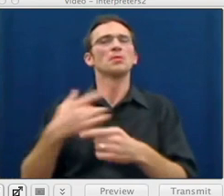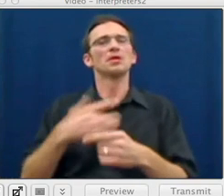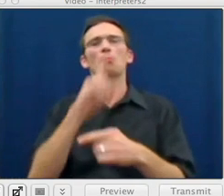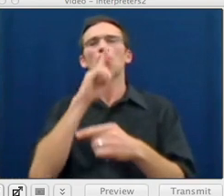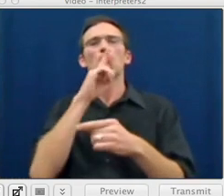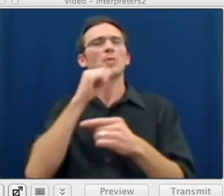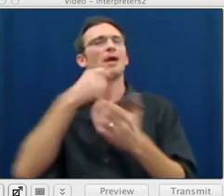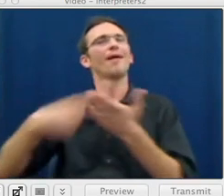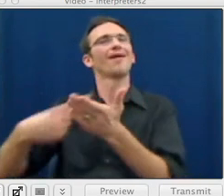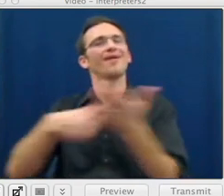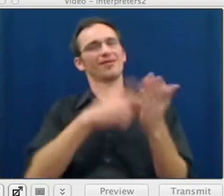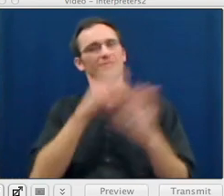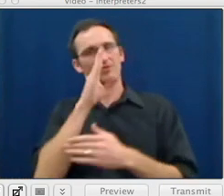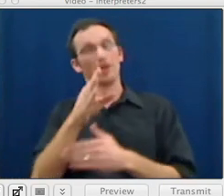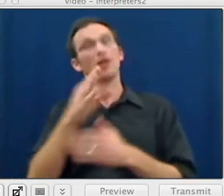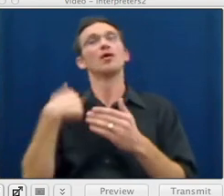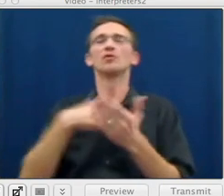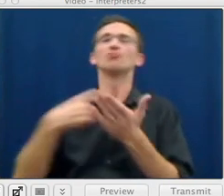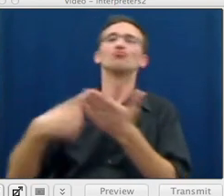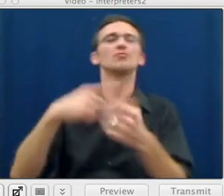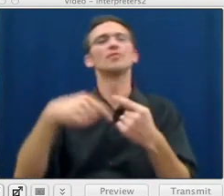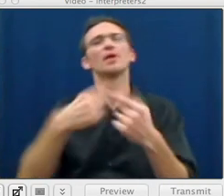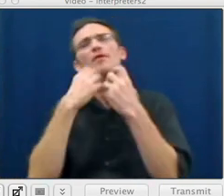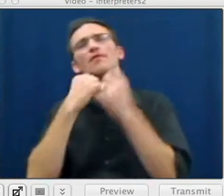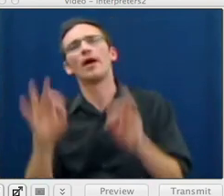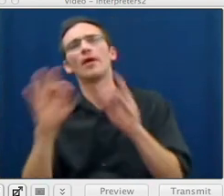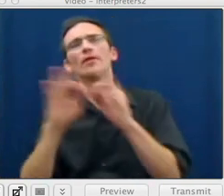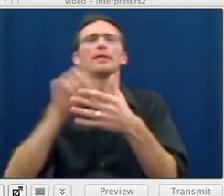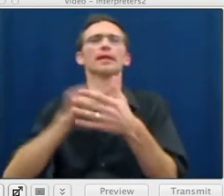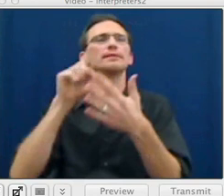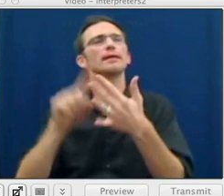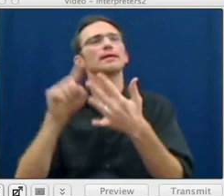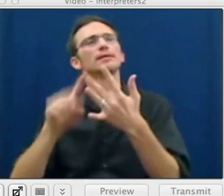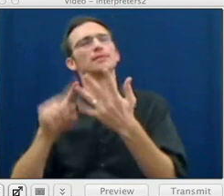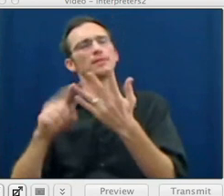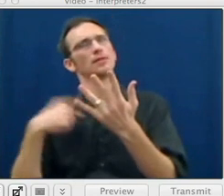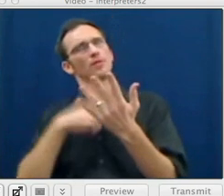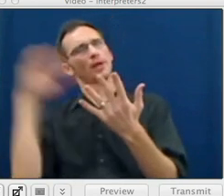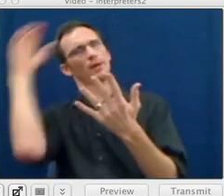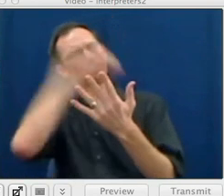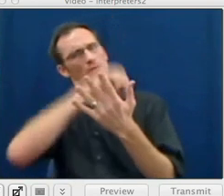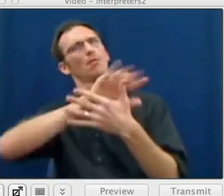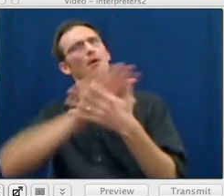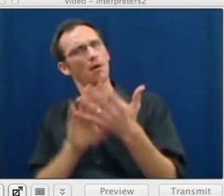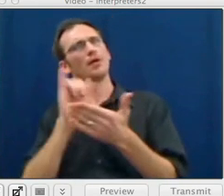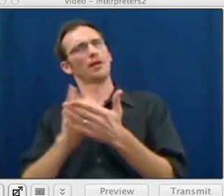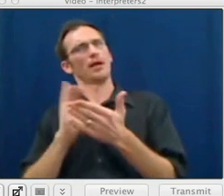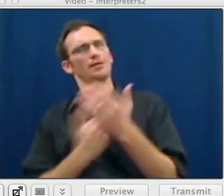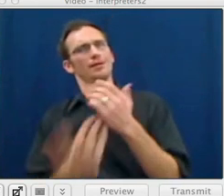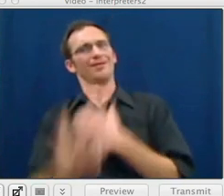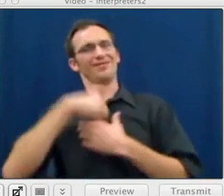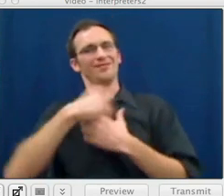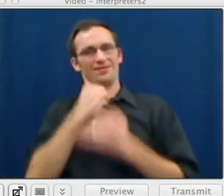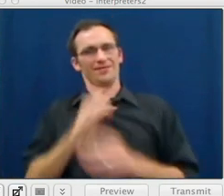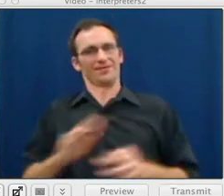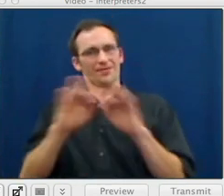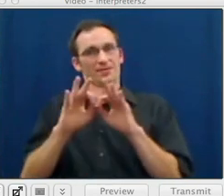of things that are values that we talk about indirectly that we can assume or interpret as values. But it's not a